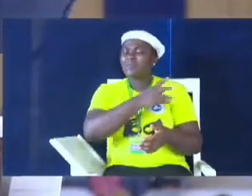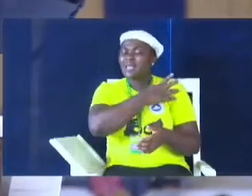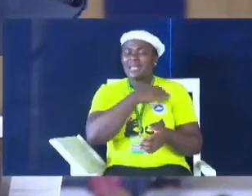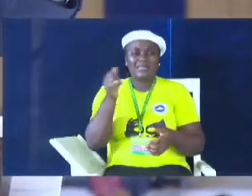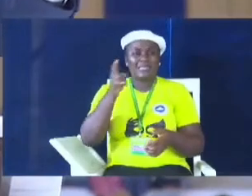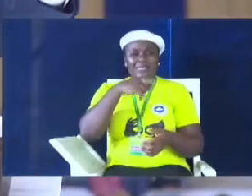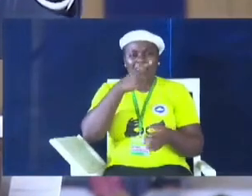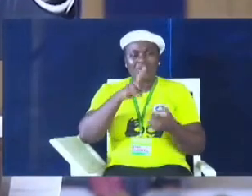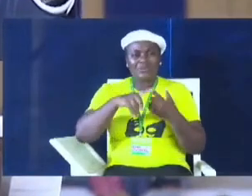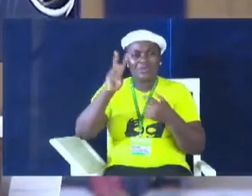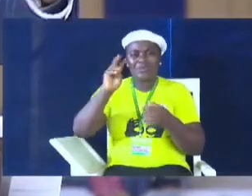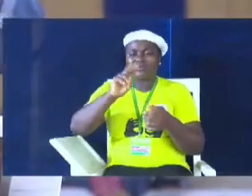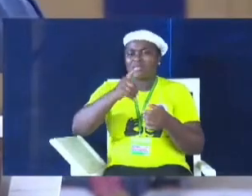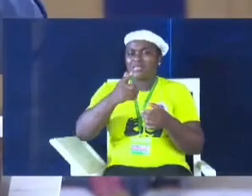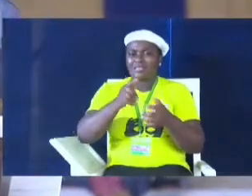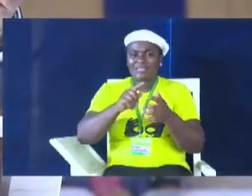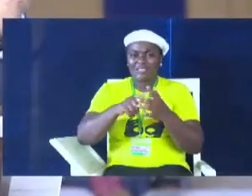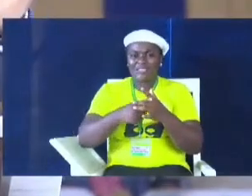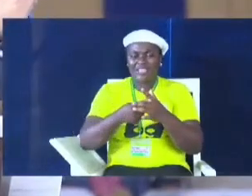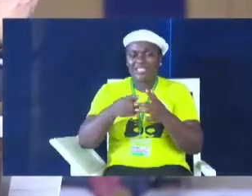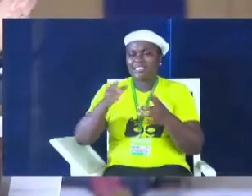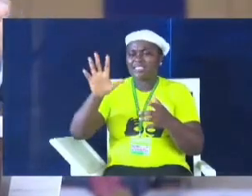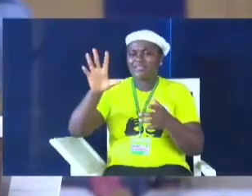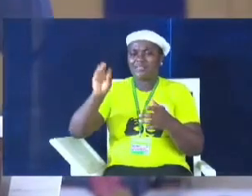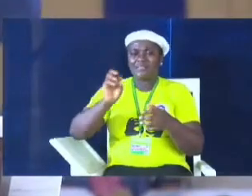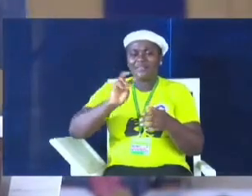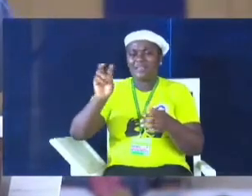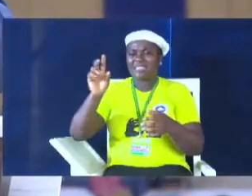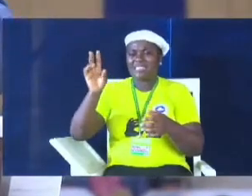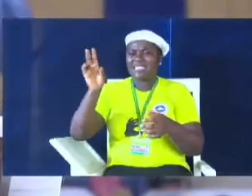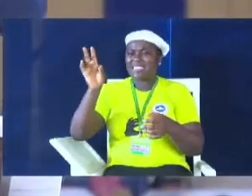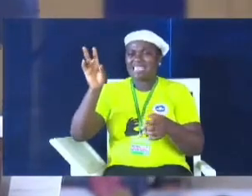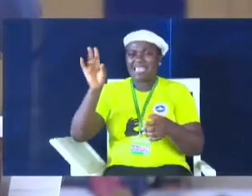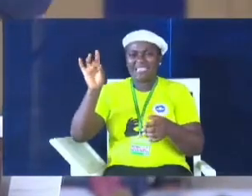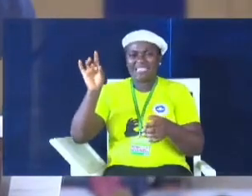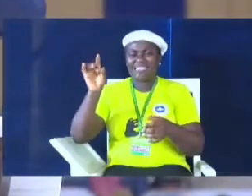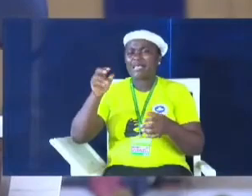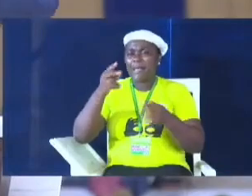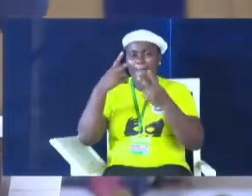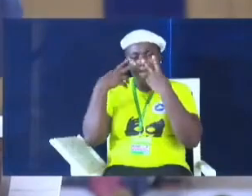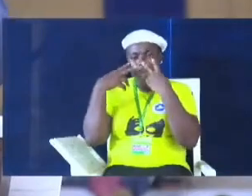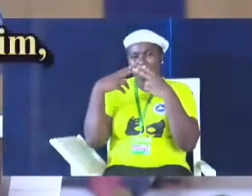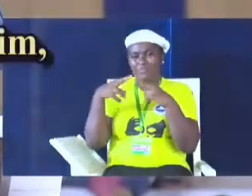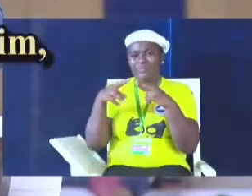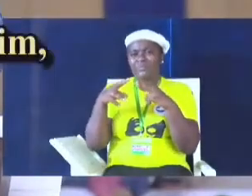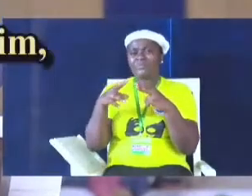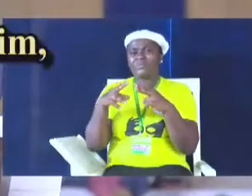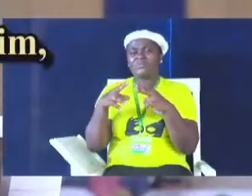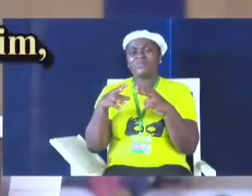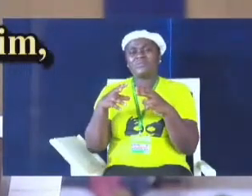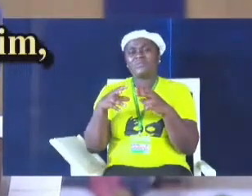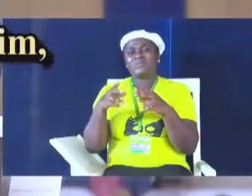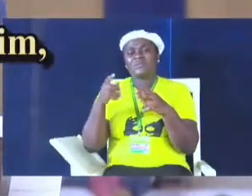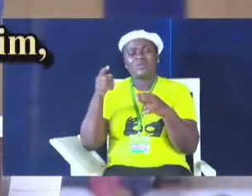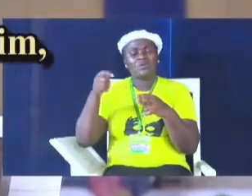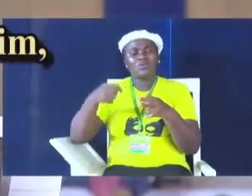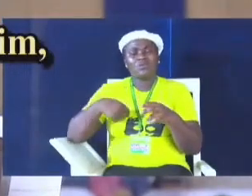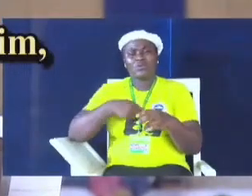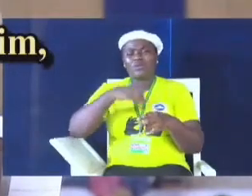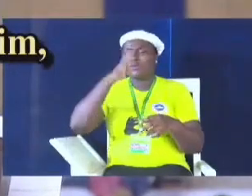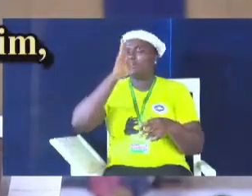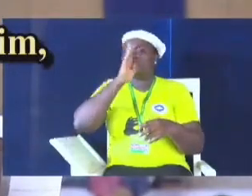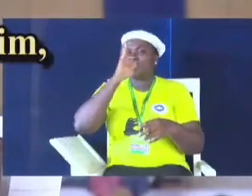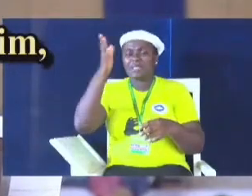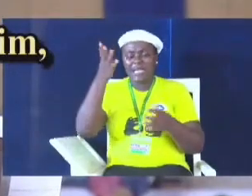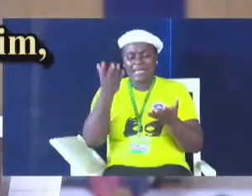in Genesis chapter 50 verse 18, Genesis 50 verse 18, "Behold, we be thy servants from